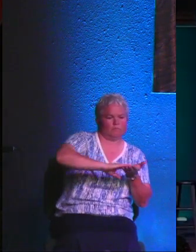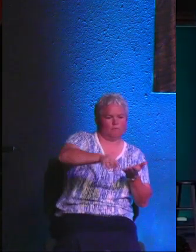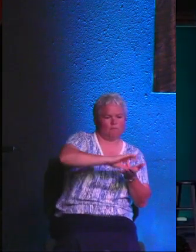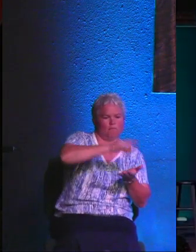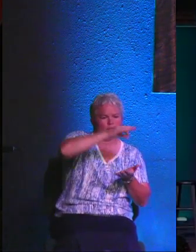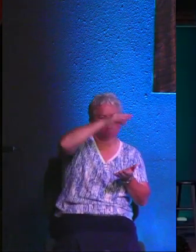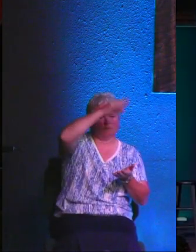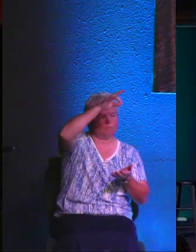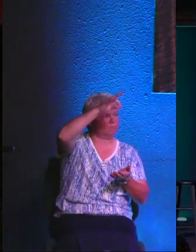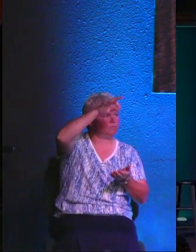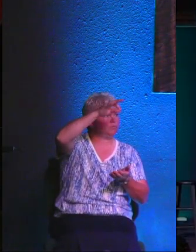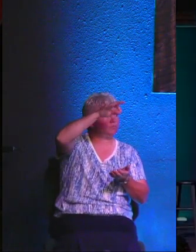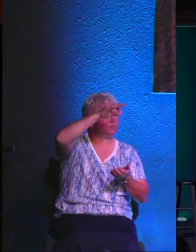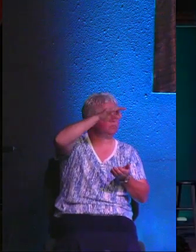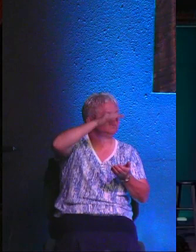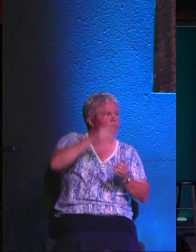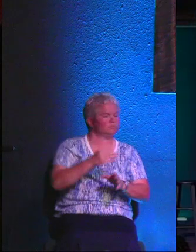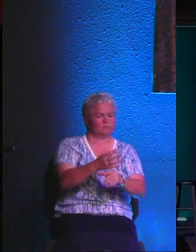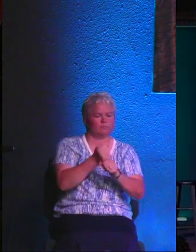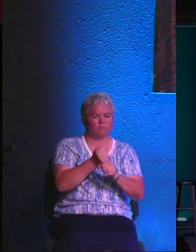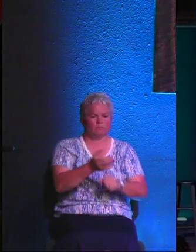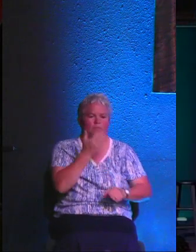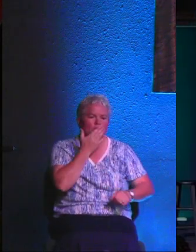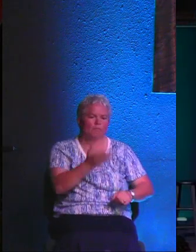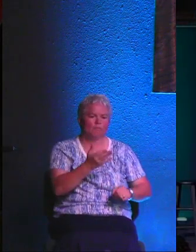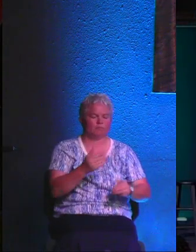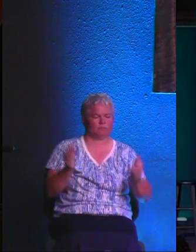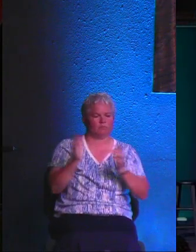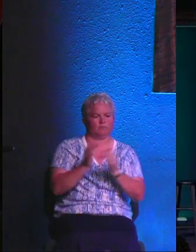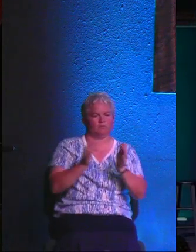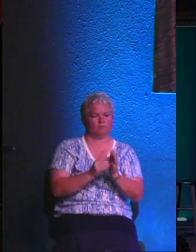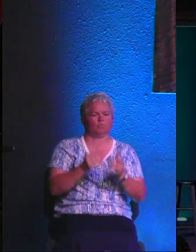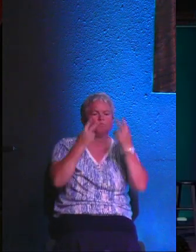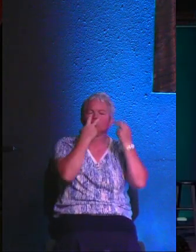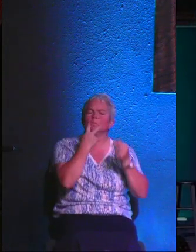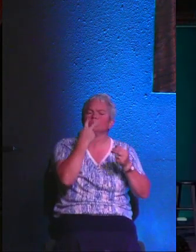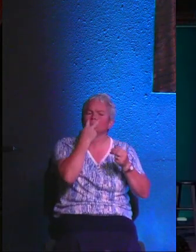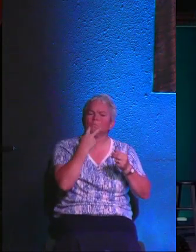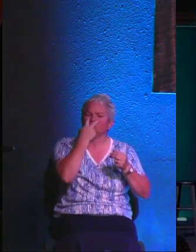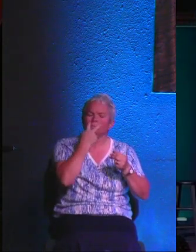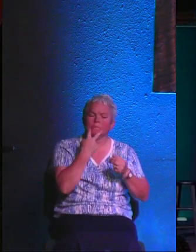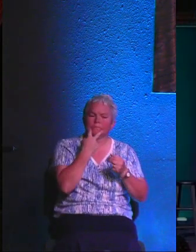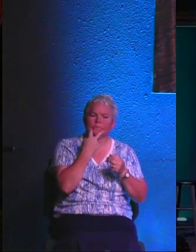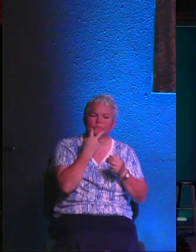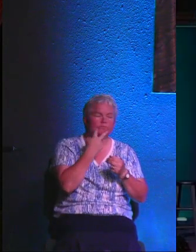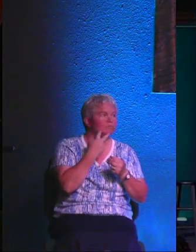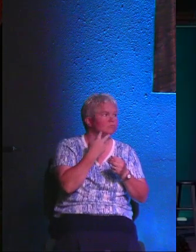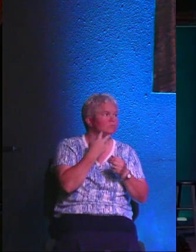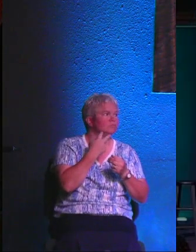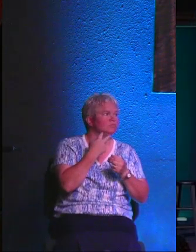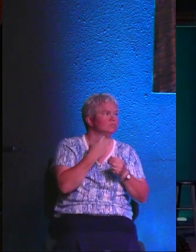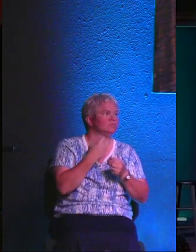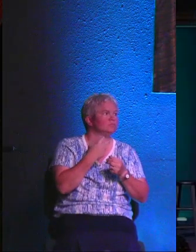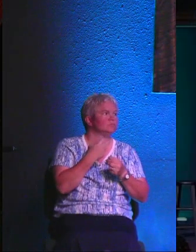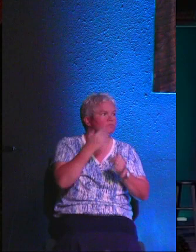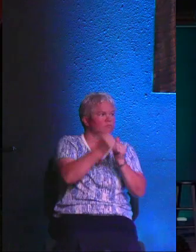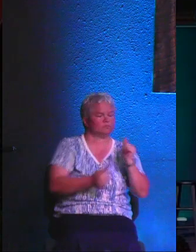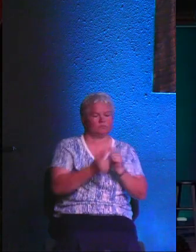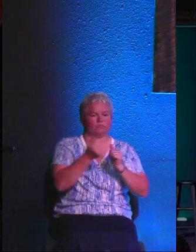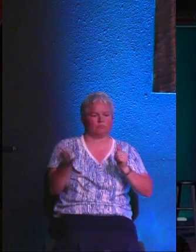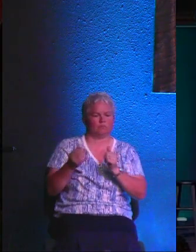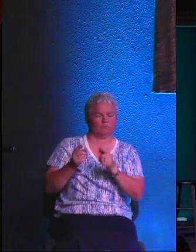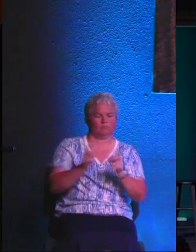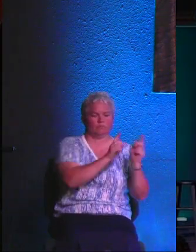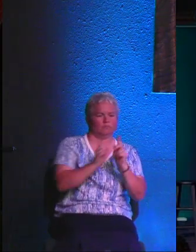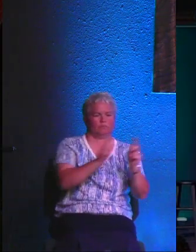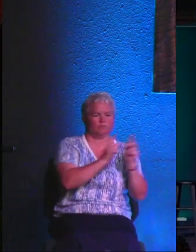ever felt in my life. And all I could just yell was, thank you, Jesus. And I just came to tears and I just curled over because I could only think of him and everything that he's